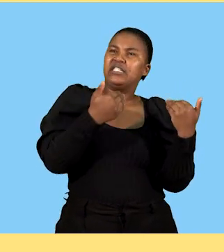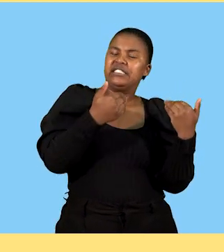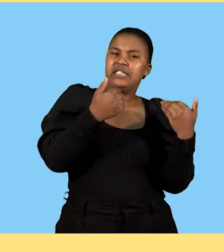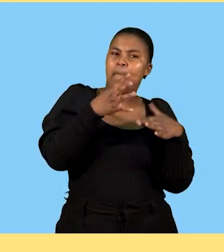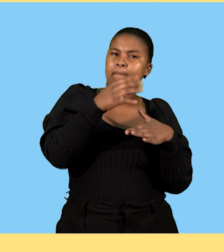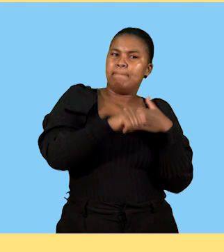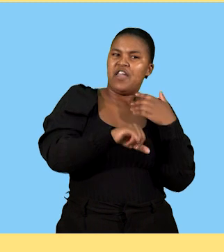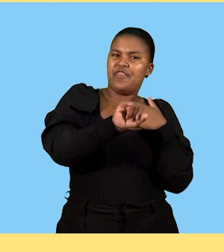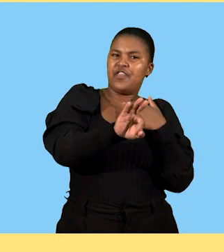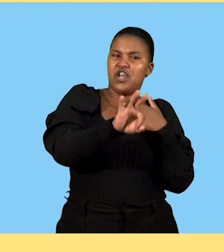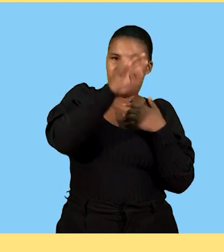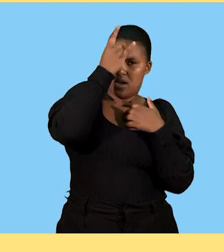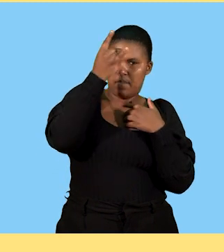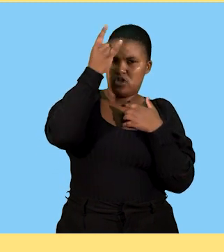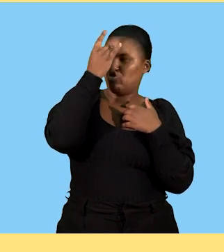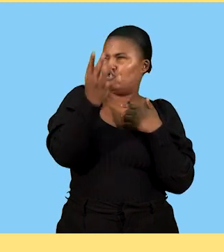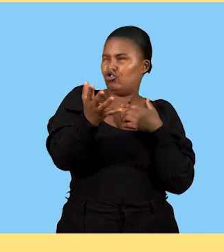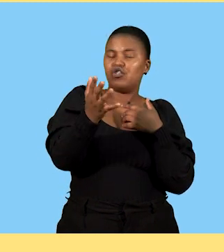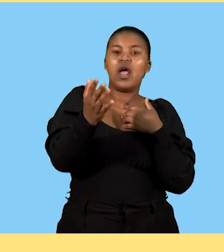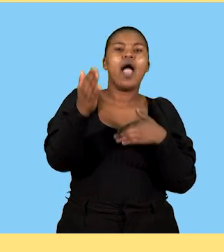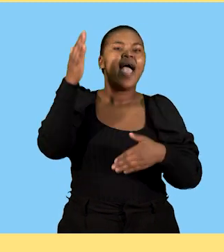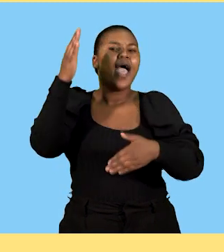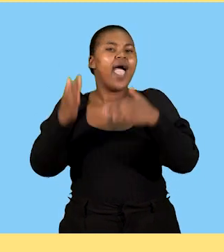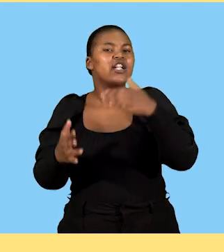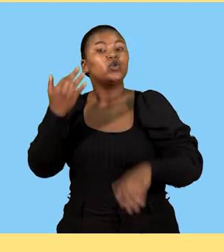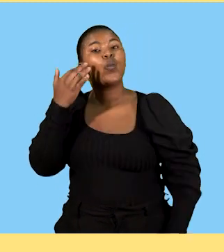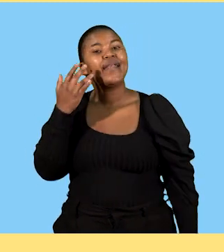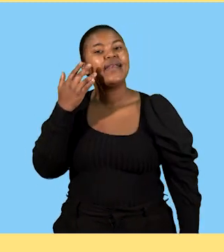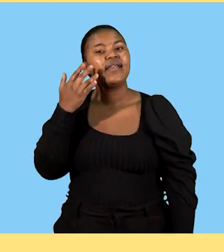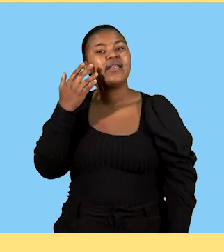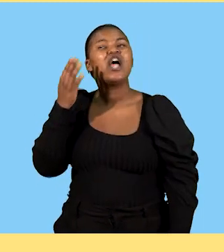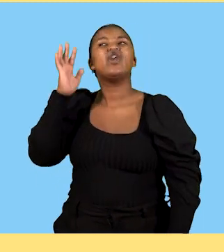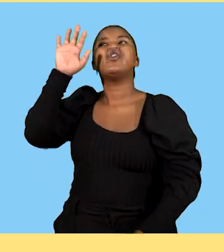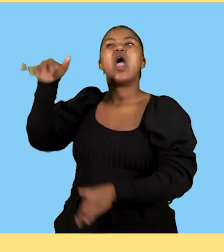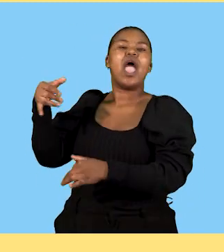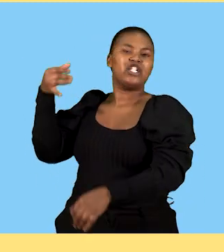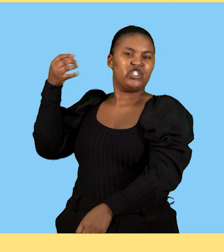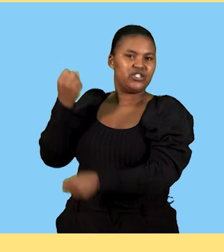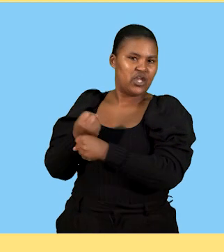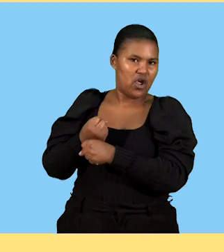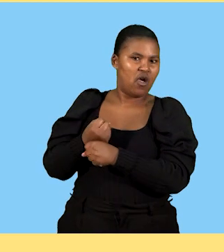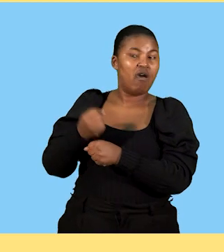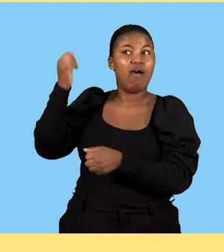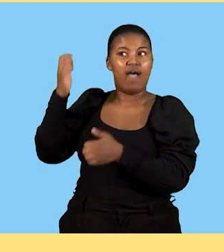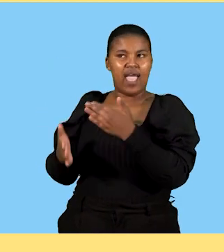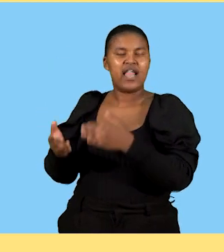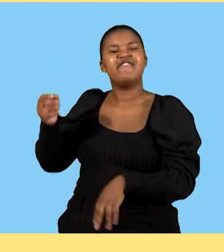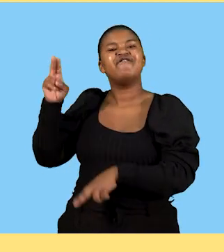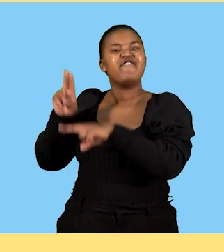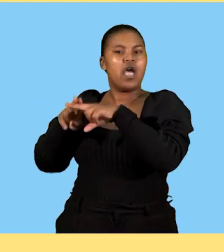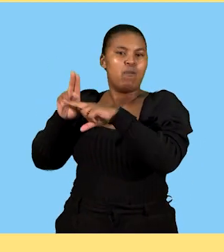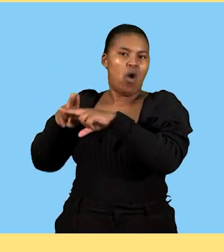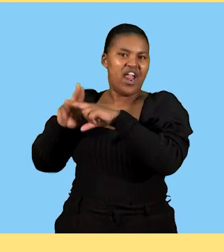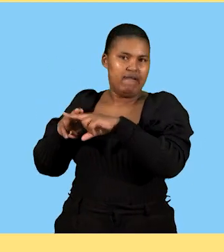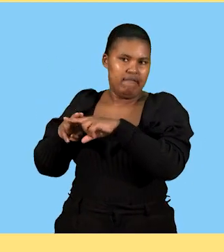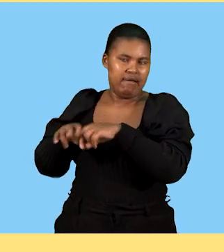March of this year, it will end in the following year. This is where it will end, in